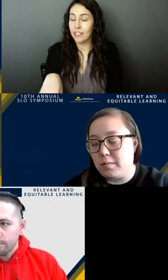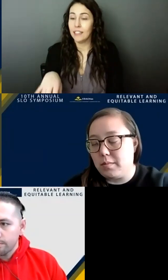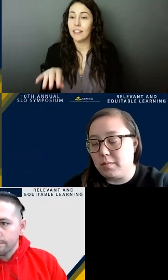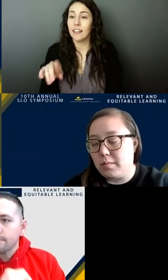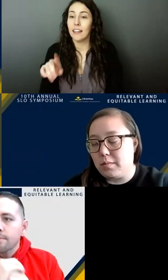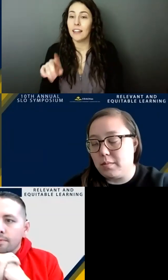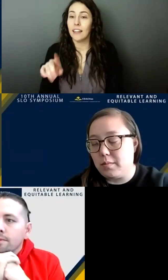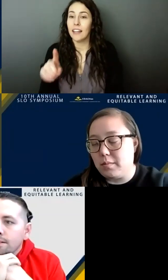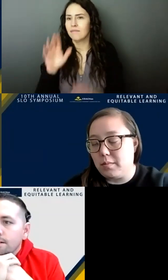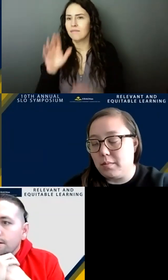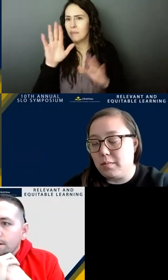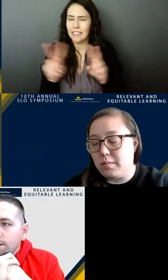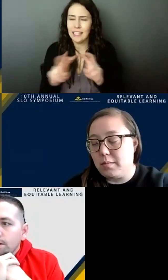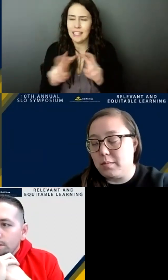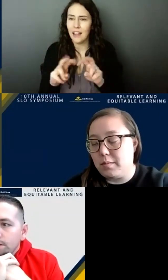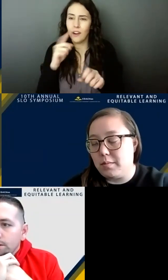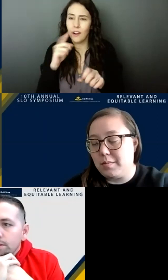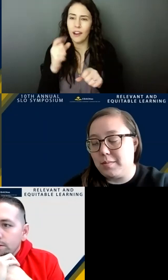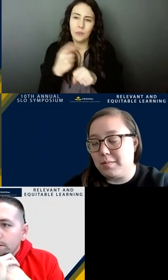that annual national survey,